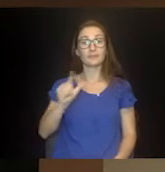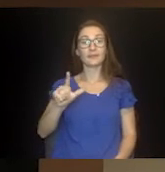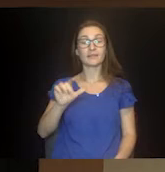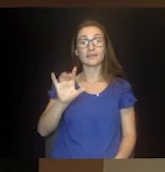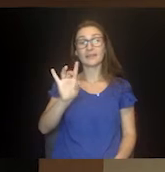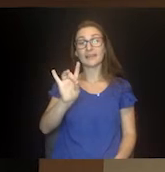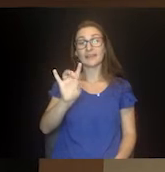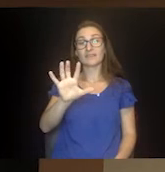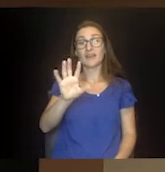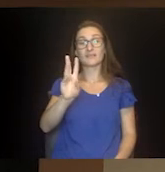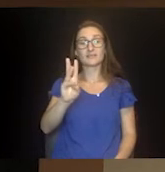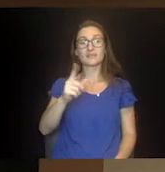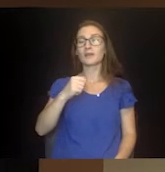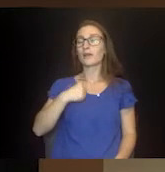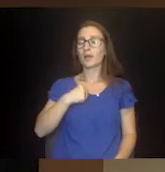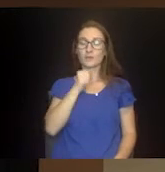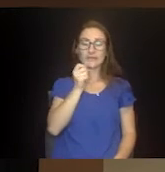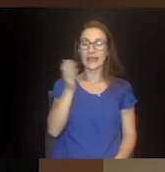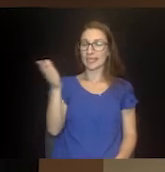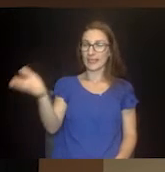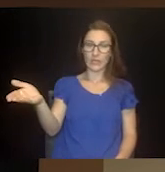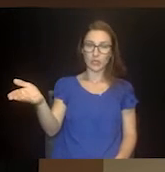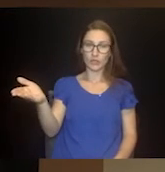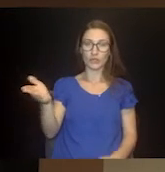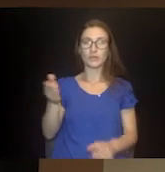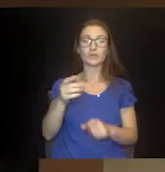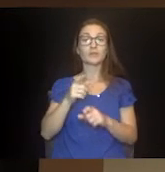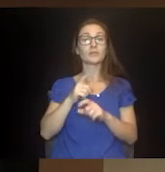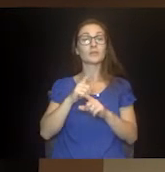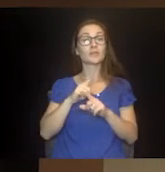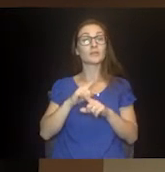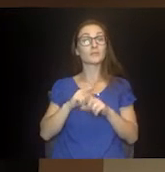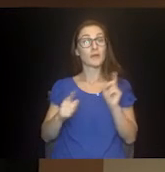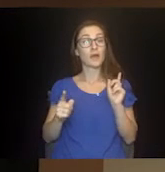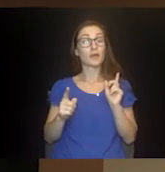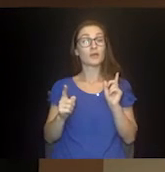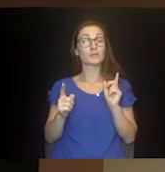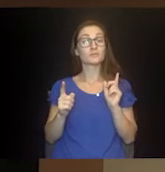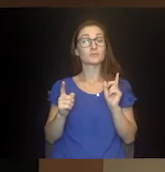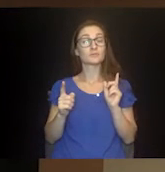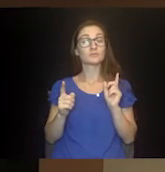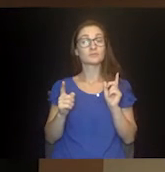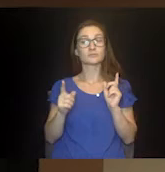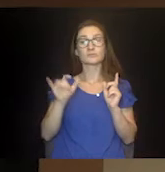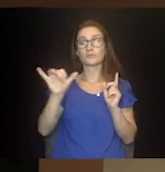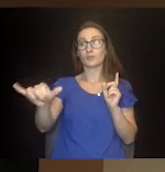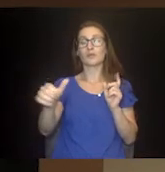so what Senate Bill 856, I wasn't there, but it was a bill that was